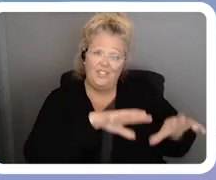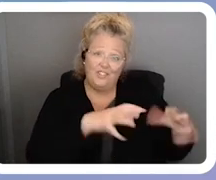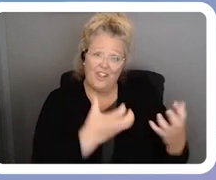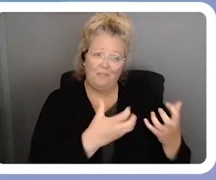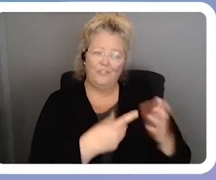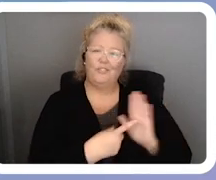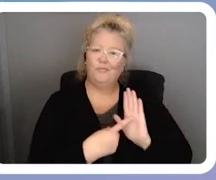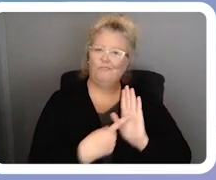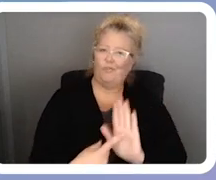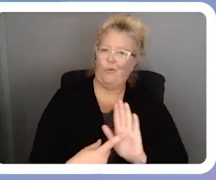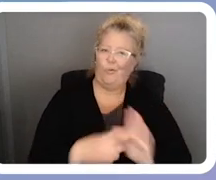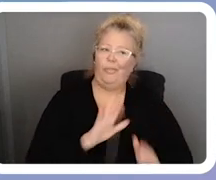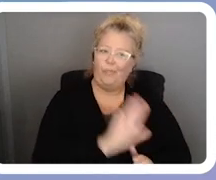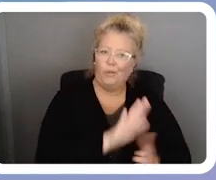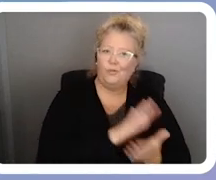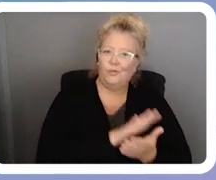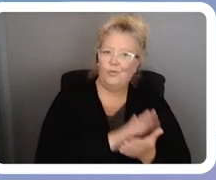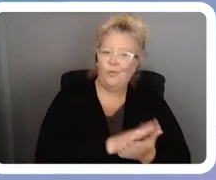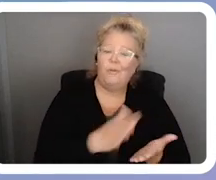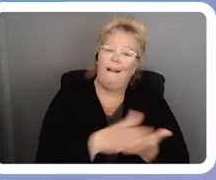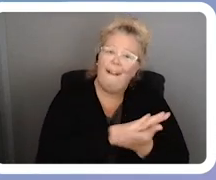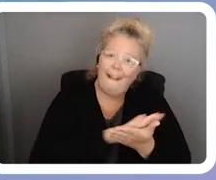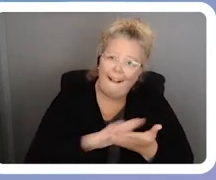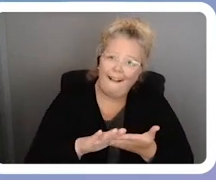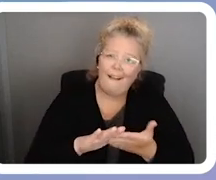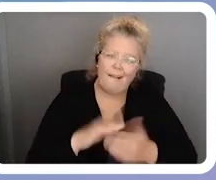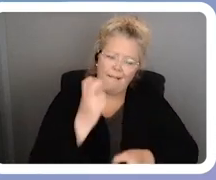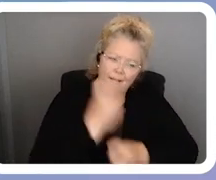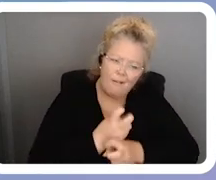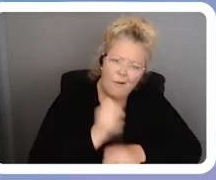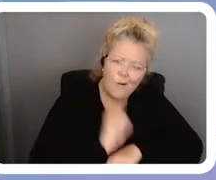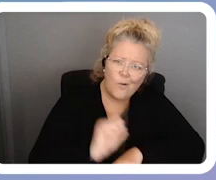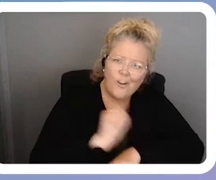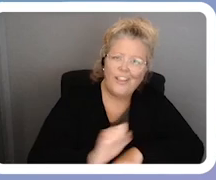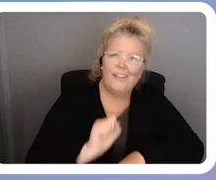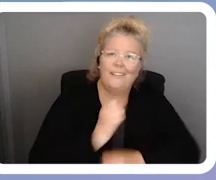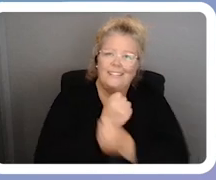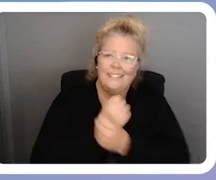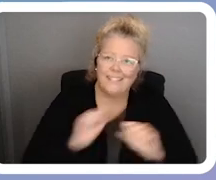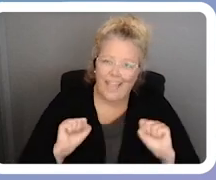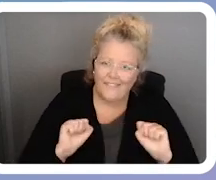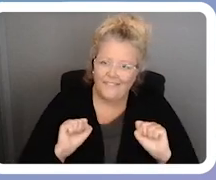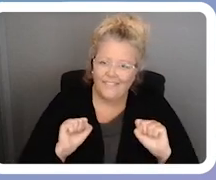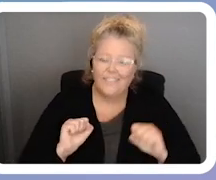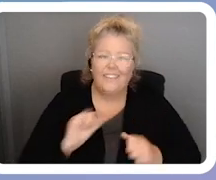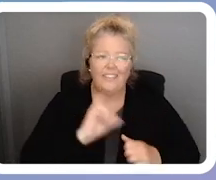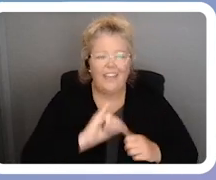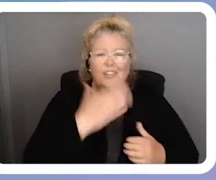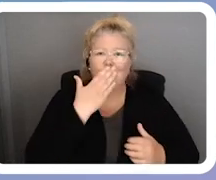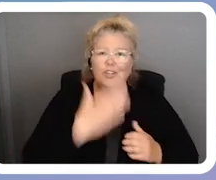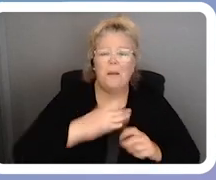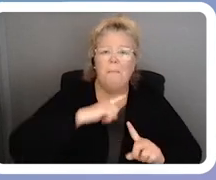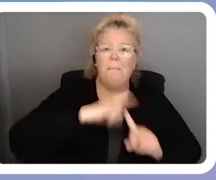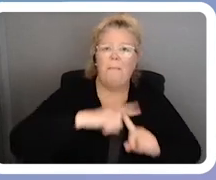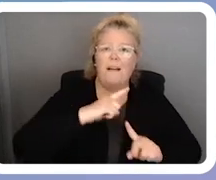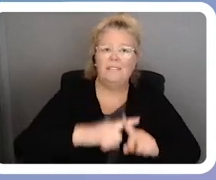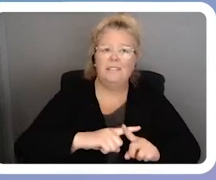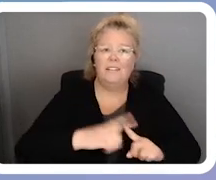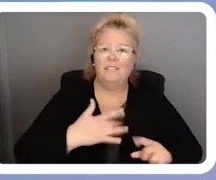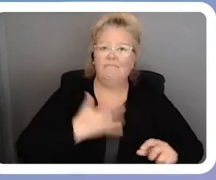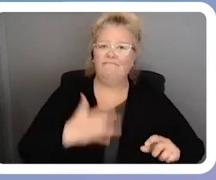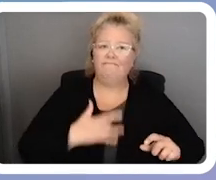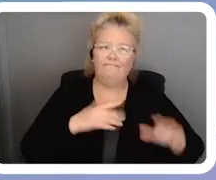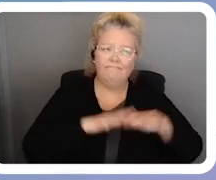their school: to be kind, hardworking, and safe, and in doing so, has built a strong, positive school climate